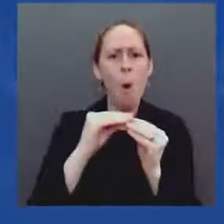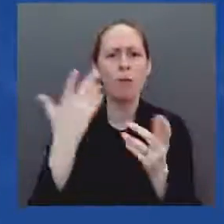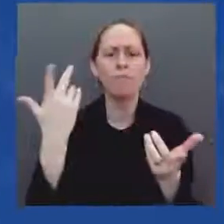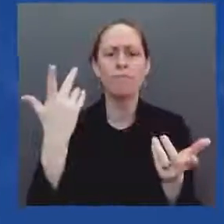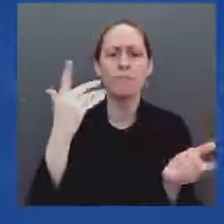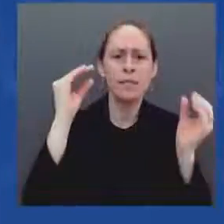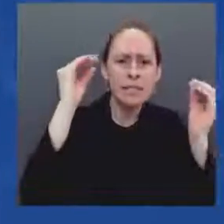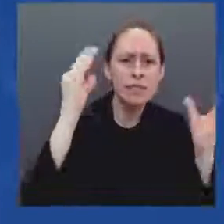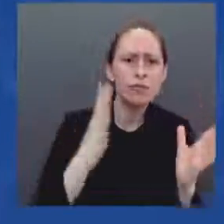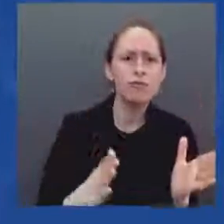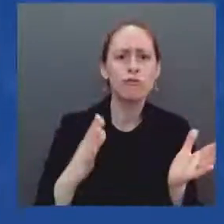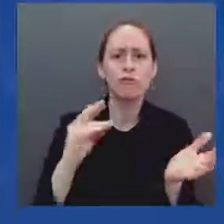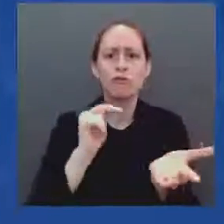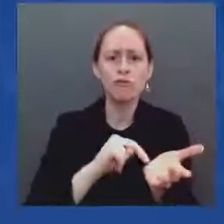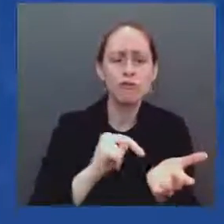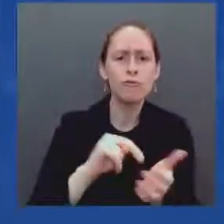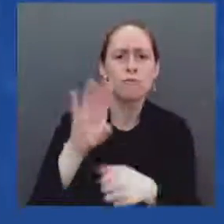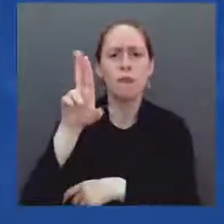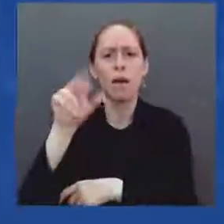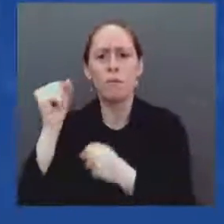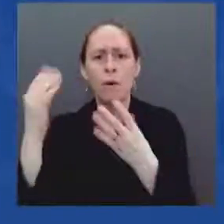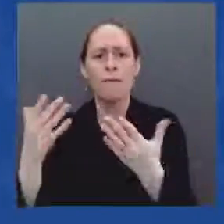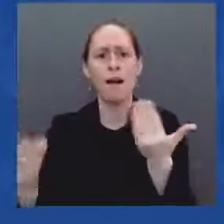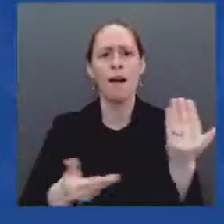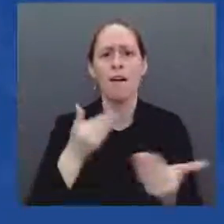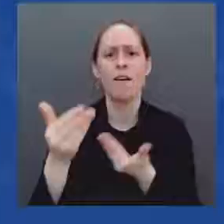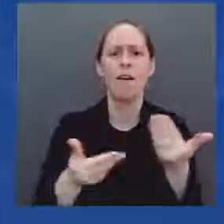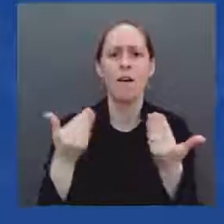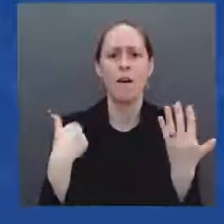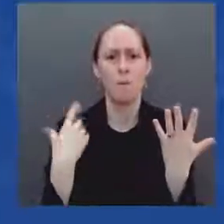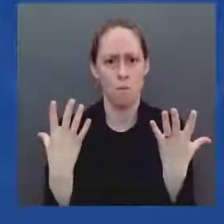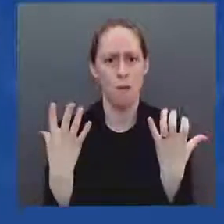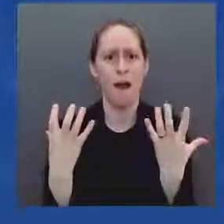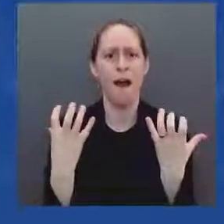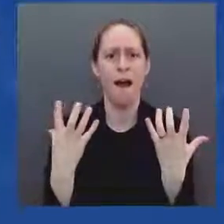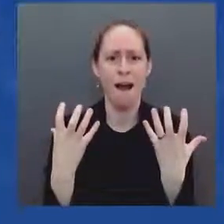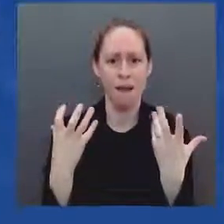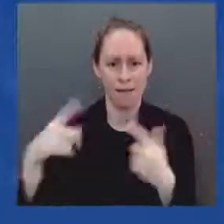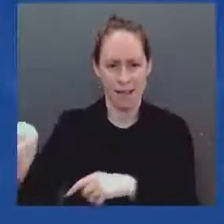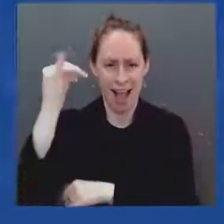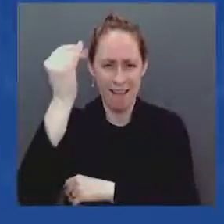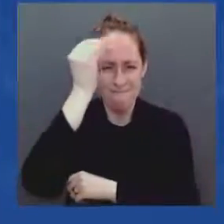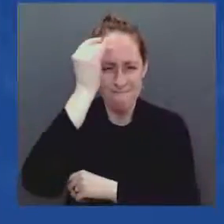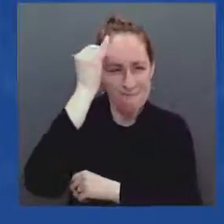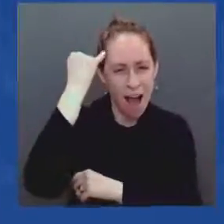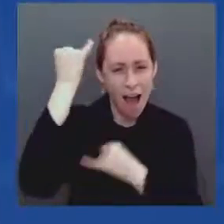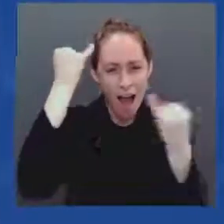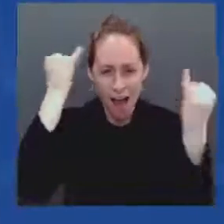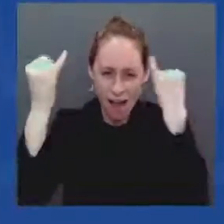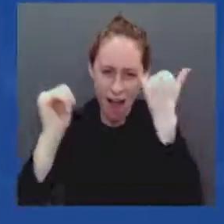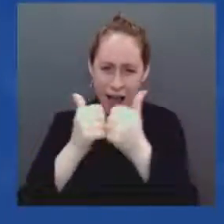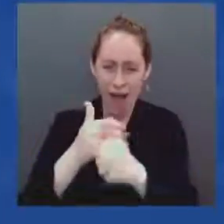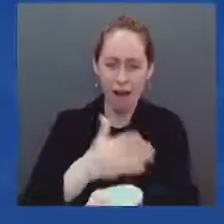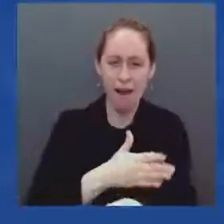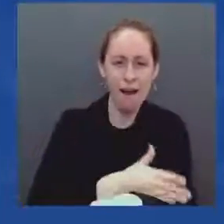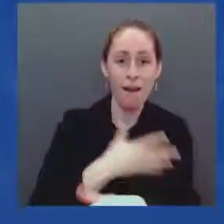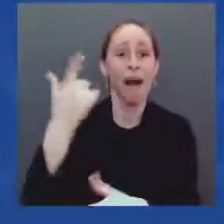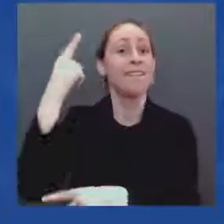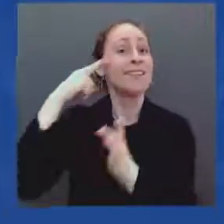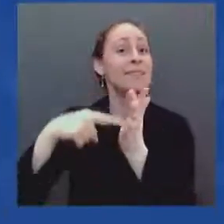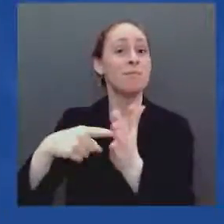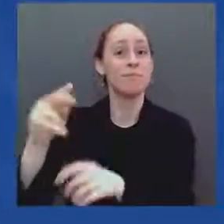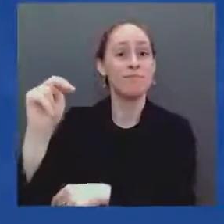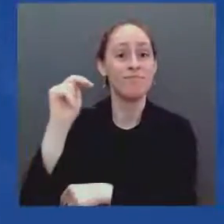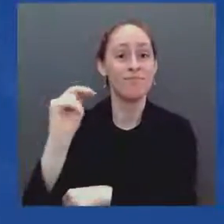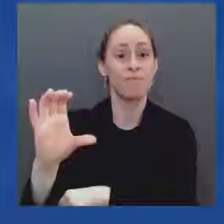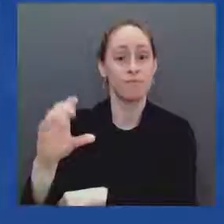and we're seeing creative efforts in North Carolina, for example, which is providing bonuses for all school employees, in Arkansas, as you know, Gov, which